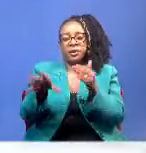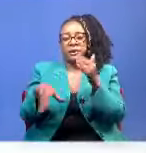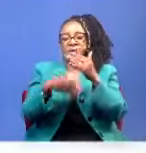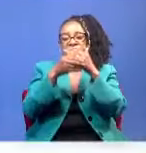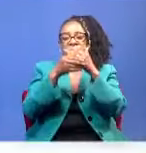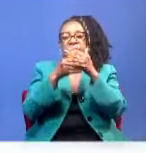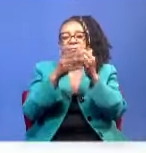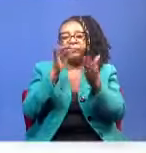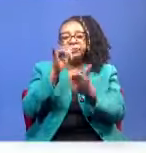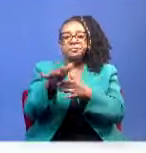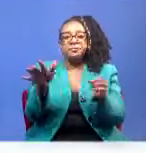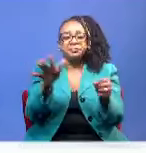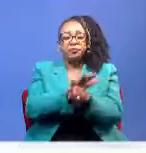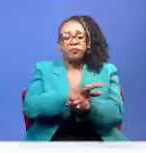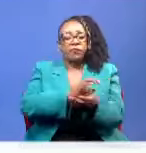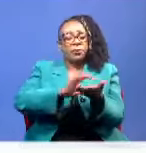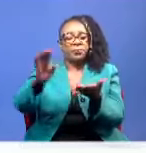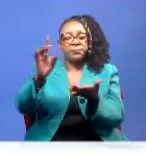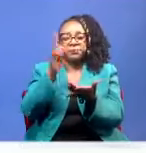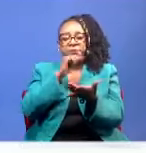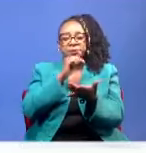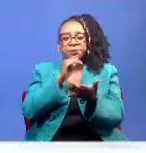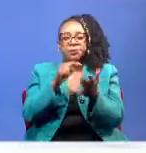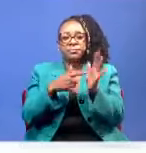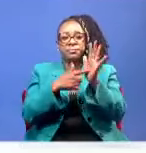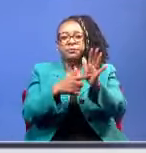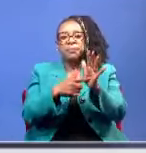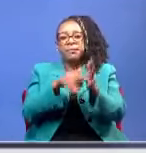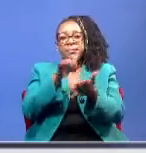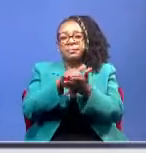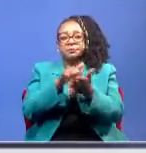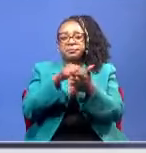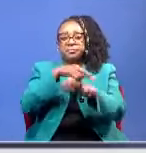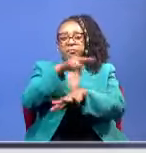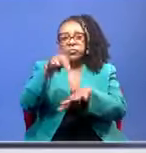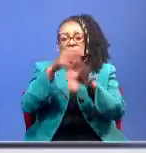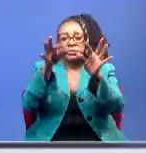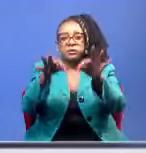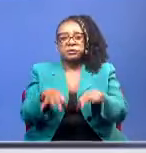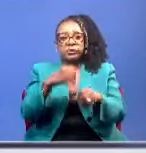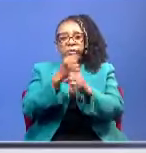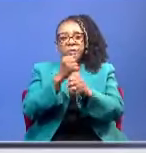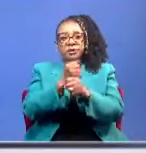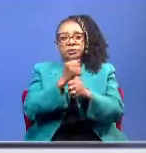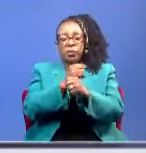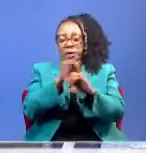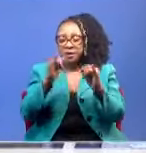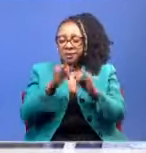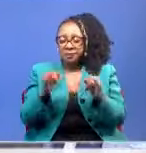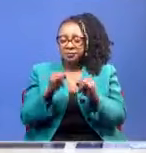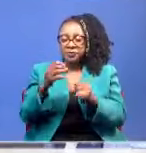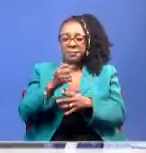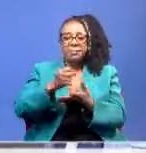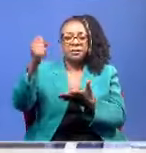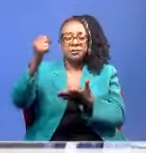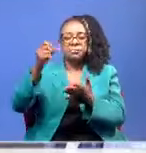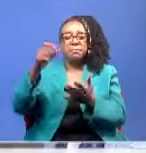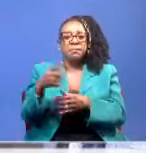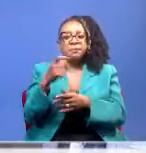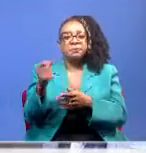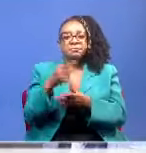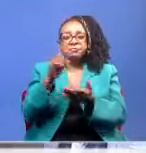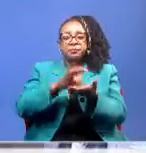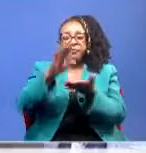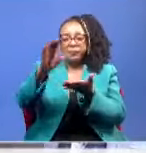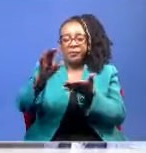had been fully disbursed, revealing that the National Treasury is working on clearing the pending monthly allocations.